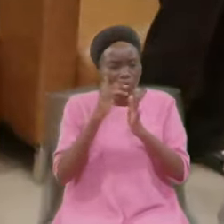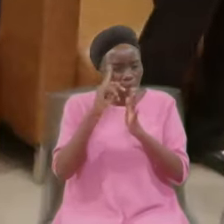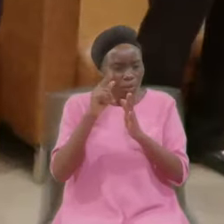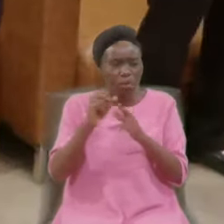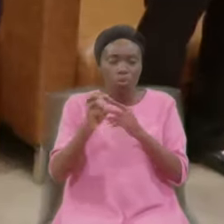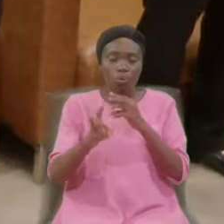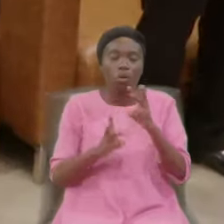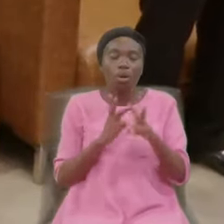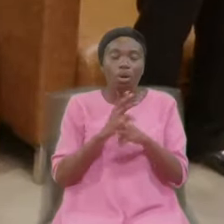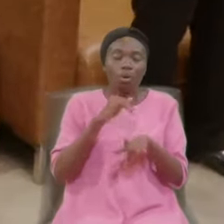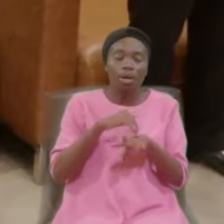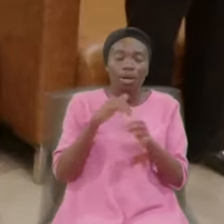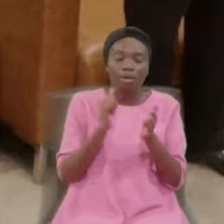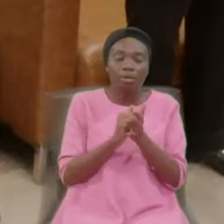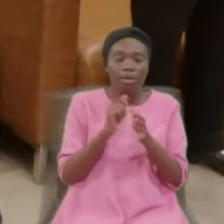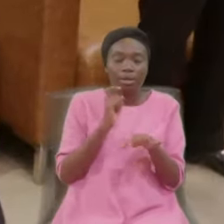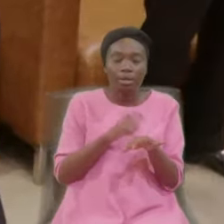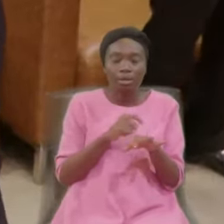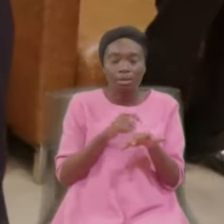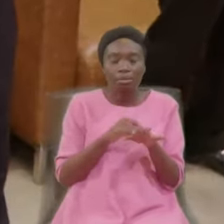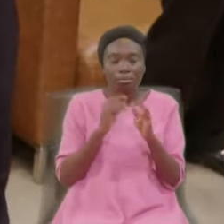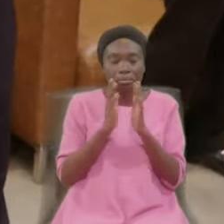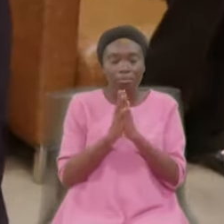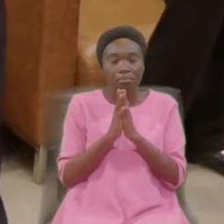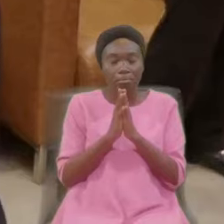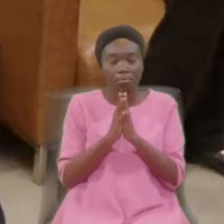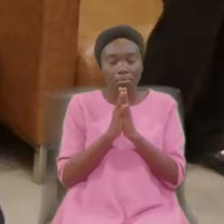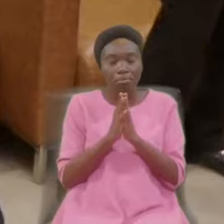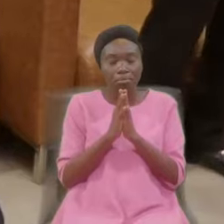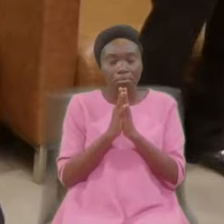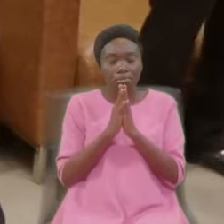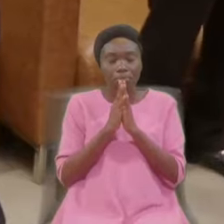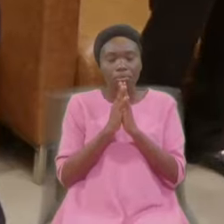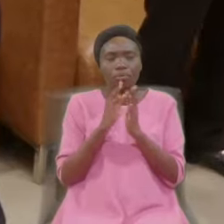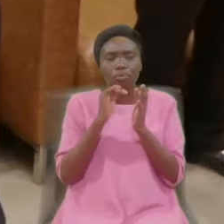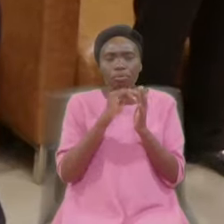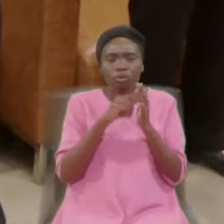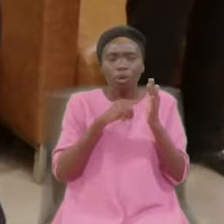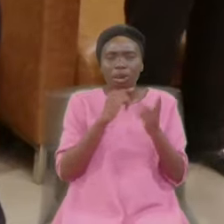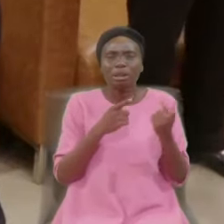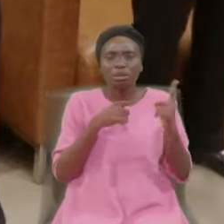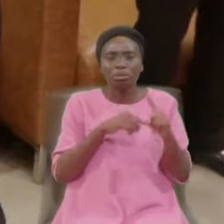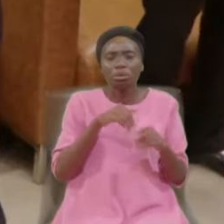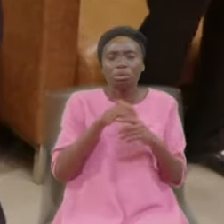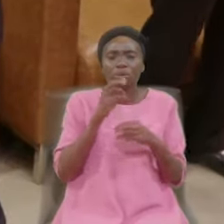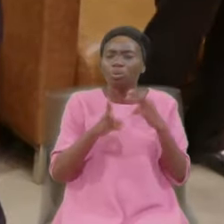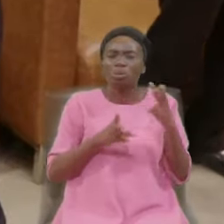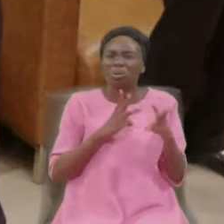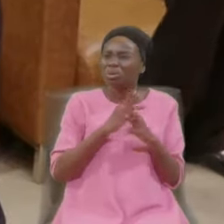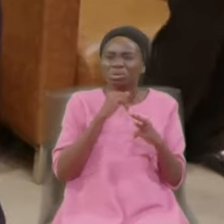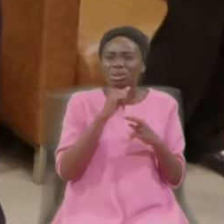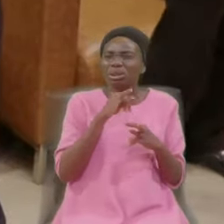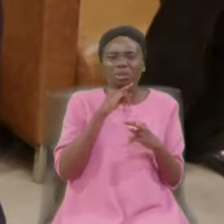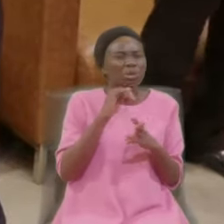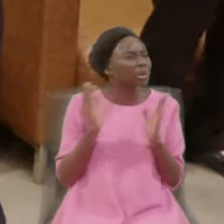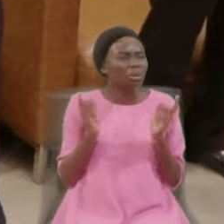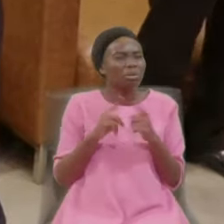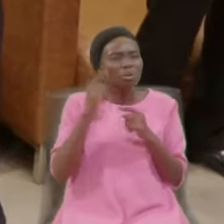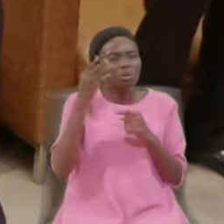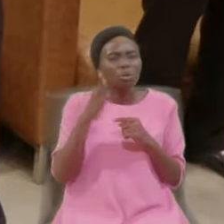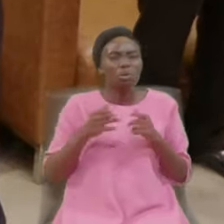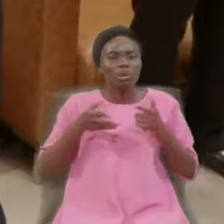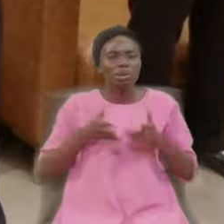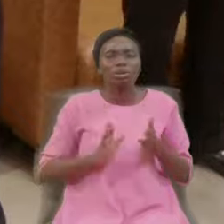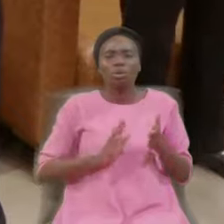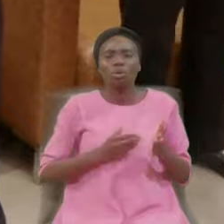his name as creator, what is going on in the world is not palatable to God. So let's pray that the Lord will